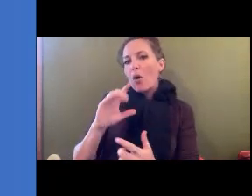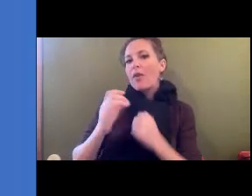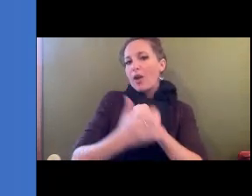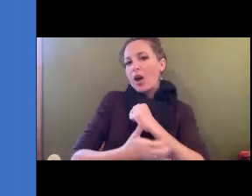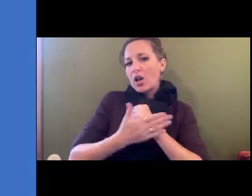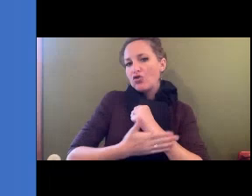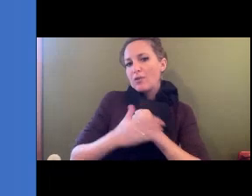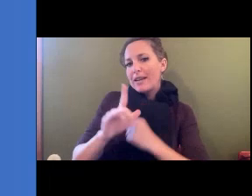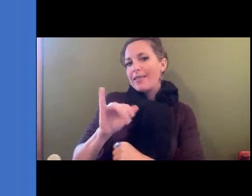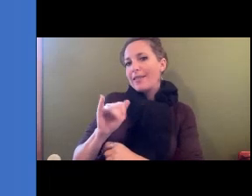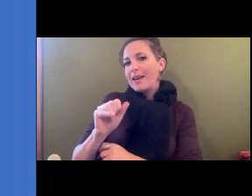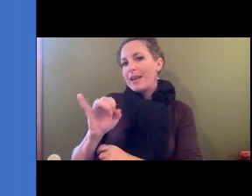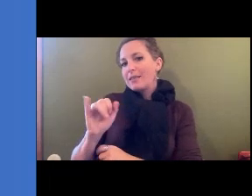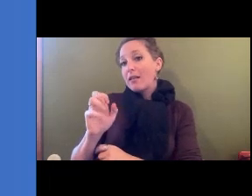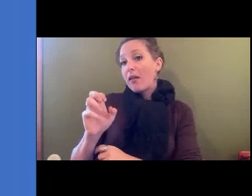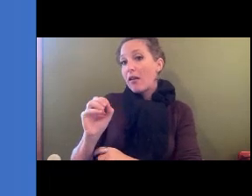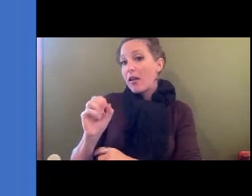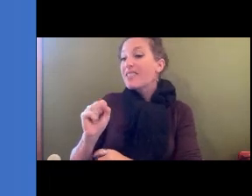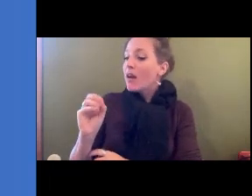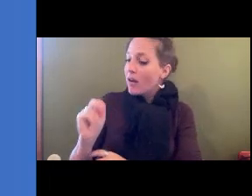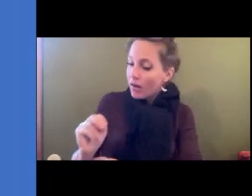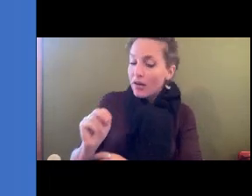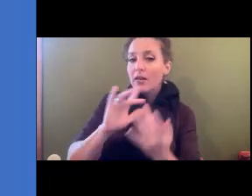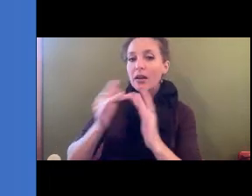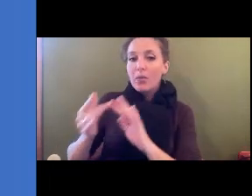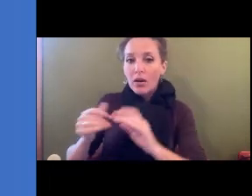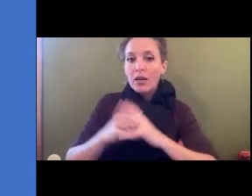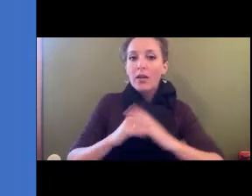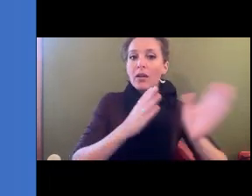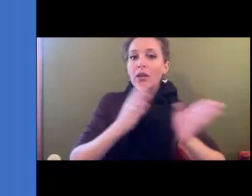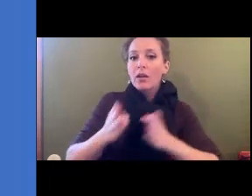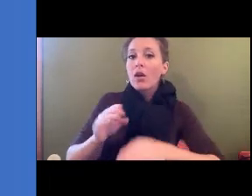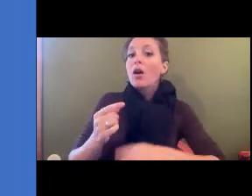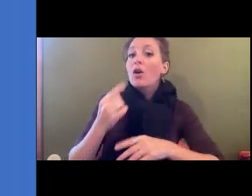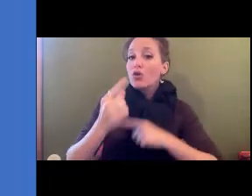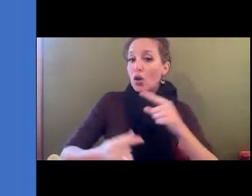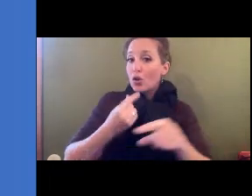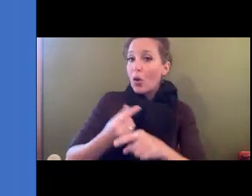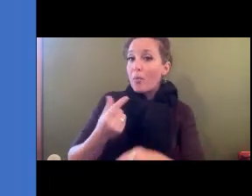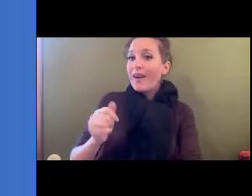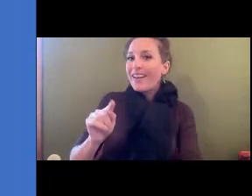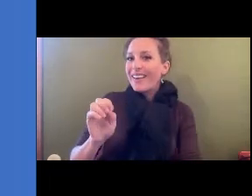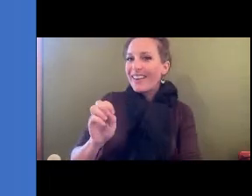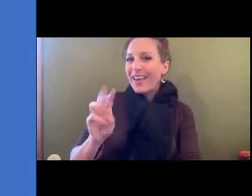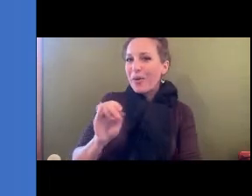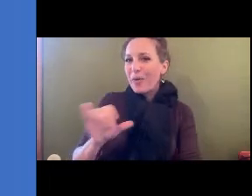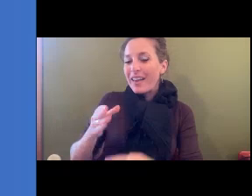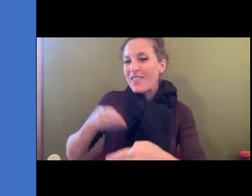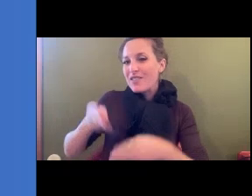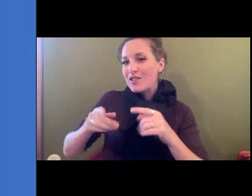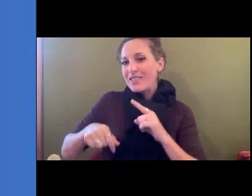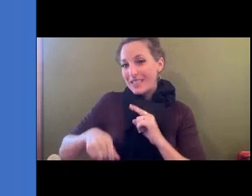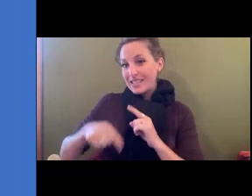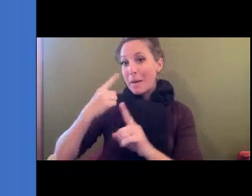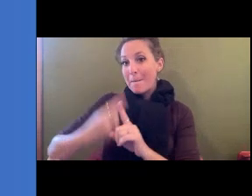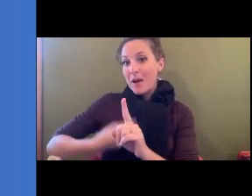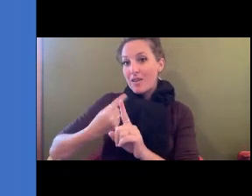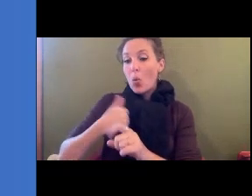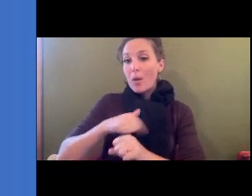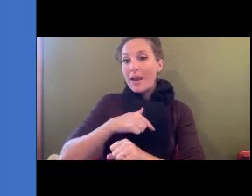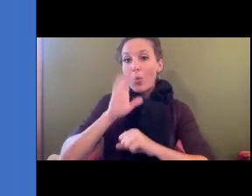a brand new part of our website that we're going to be launching at the end of this month, if things go well. And this will be an exciting